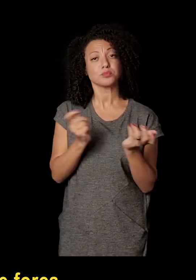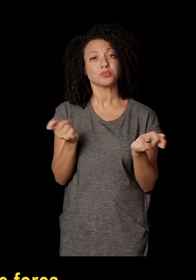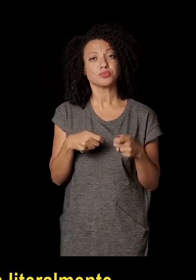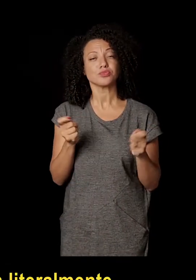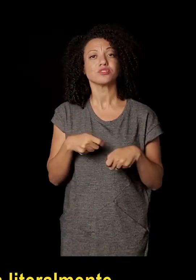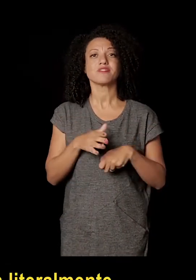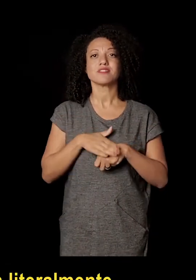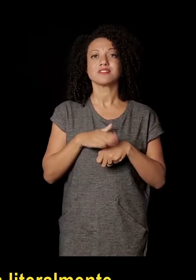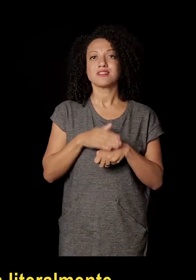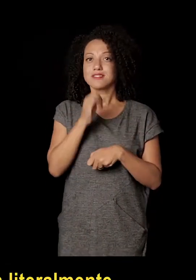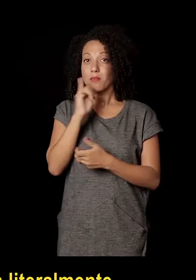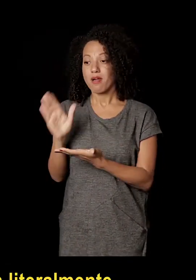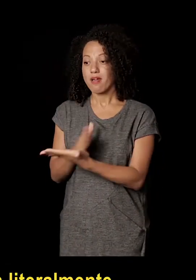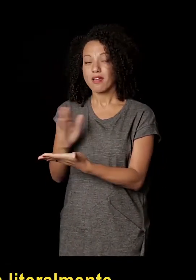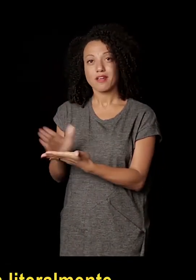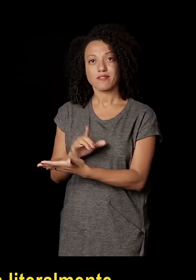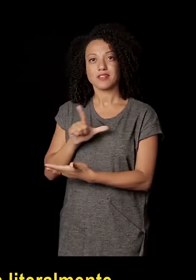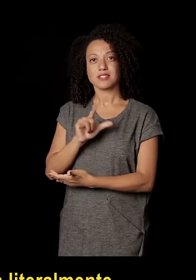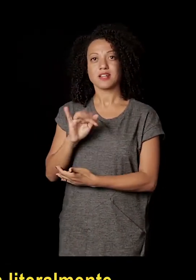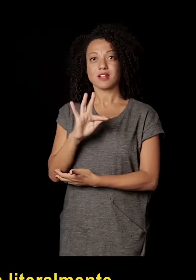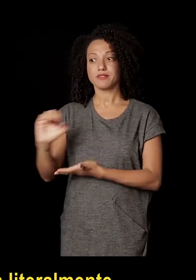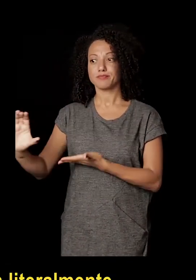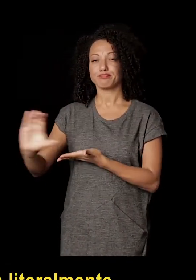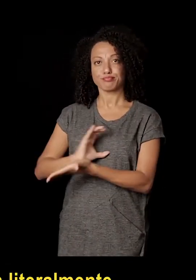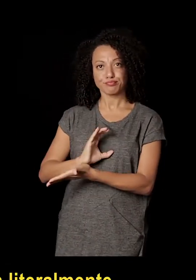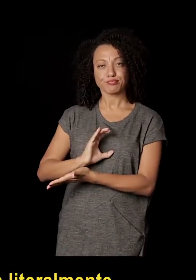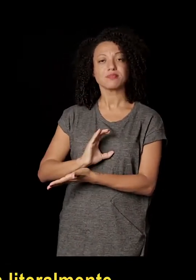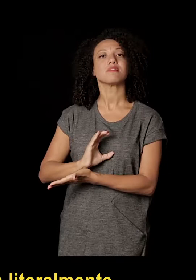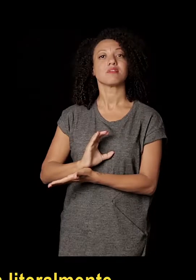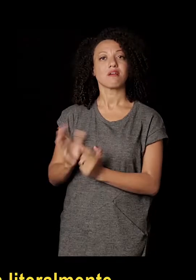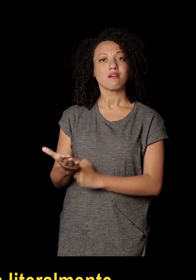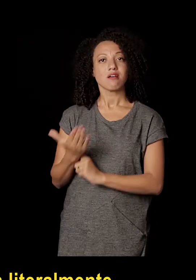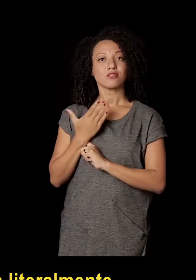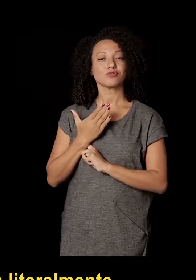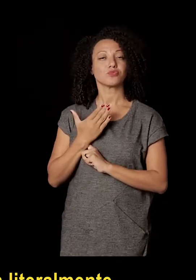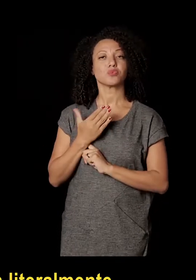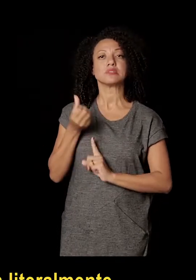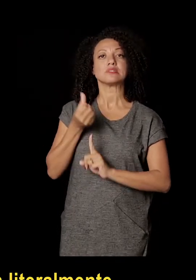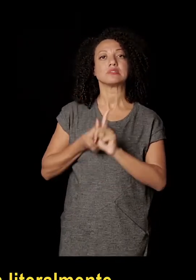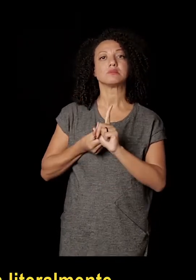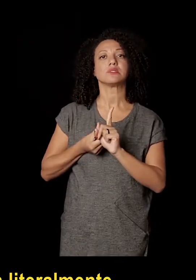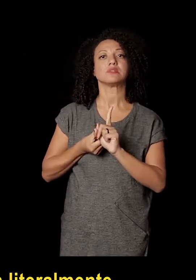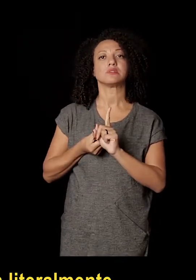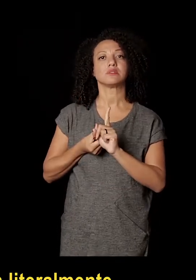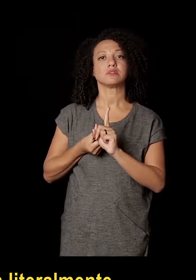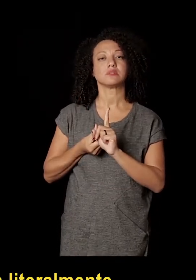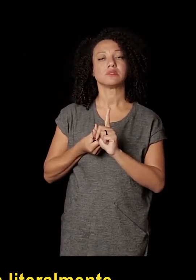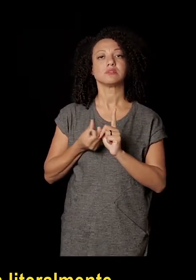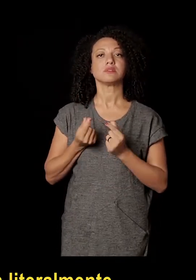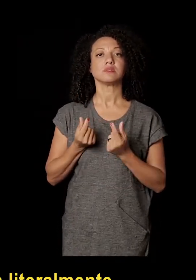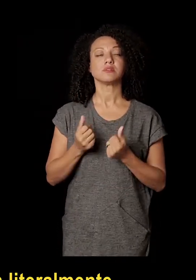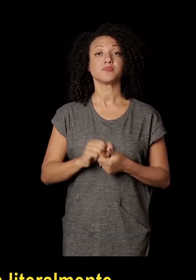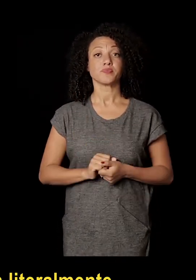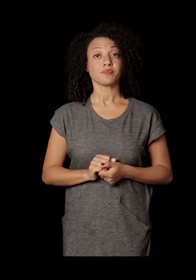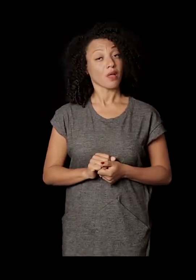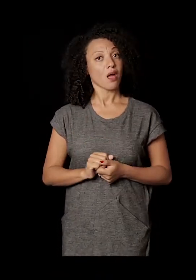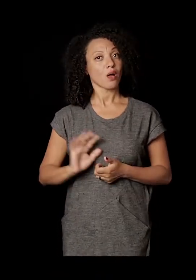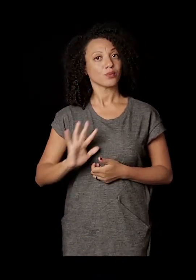photojournalism, you could get a magazine to actually fund your work for